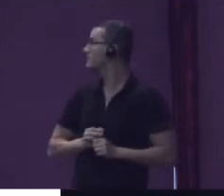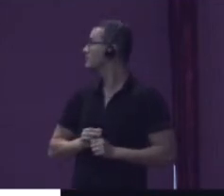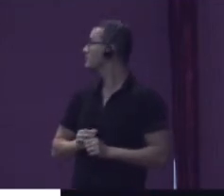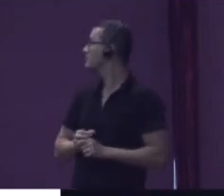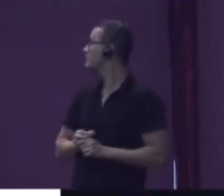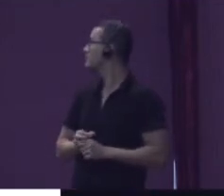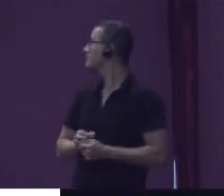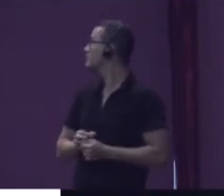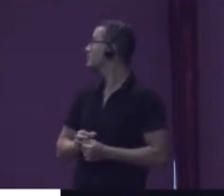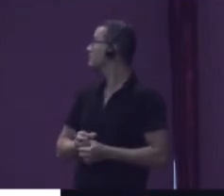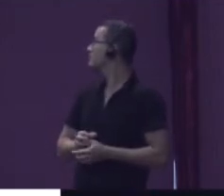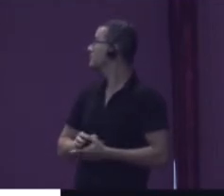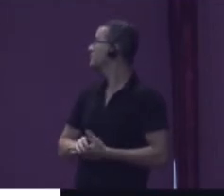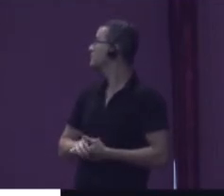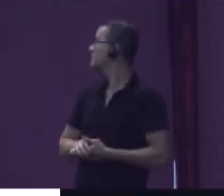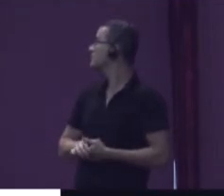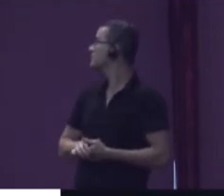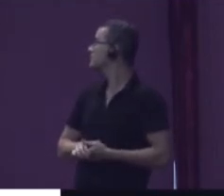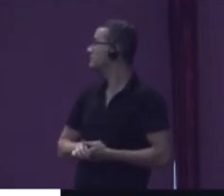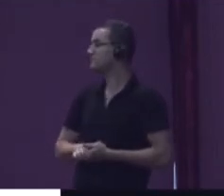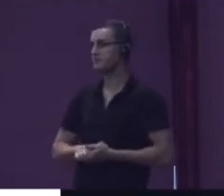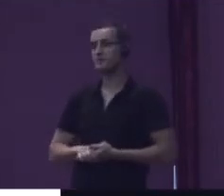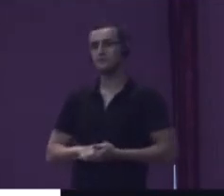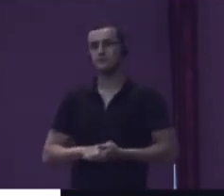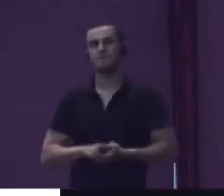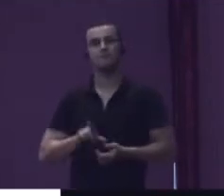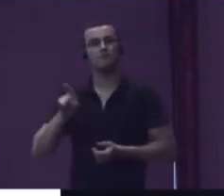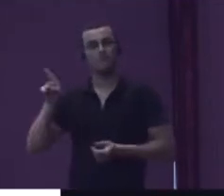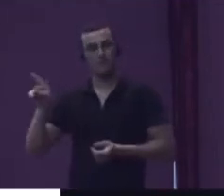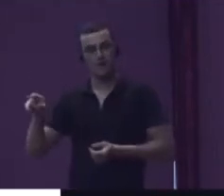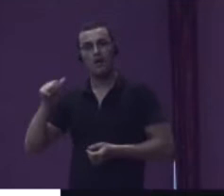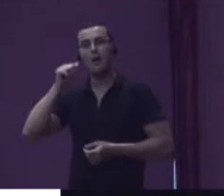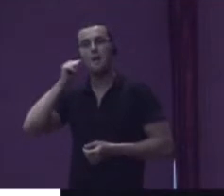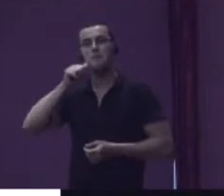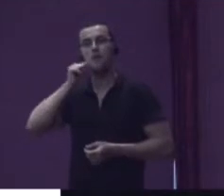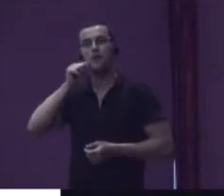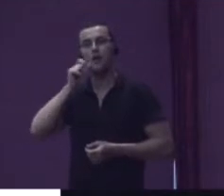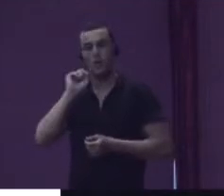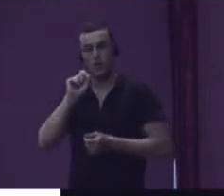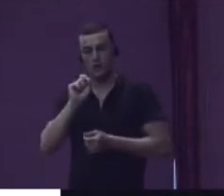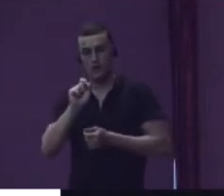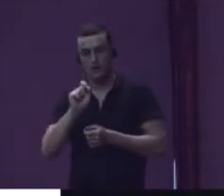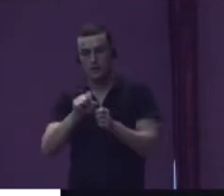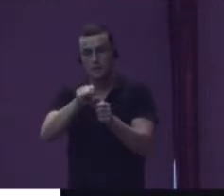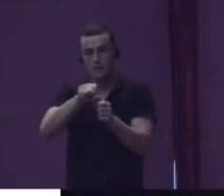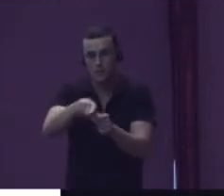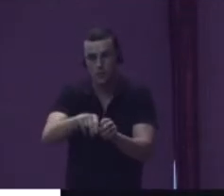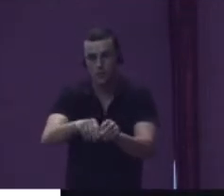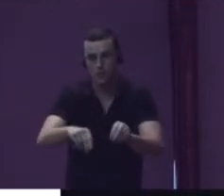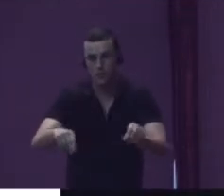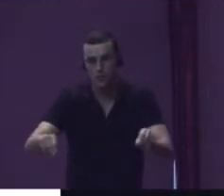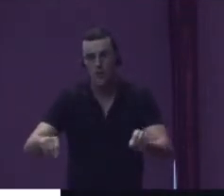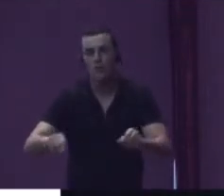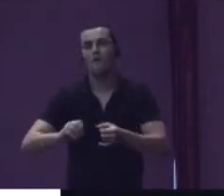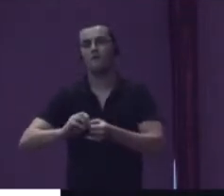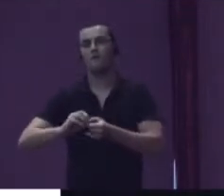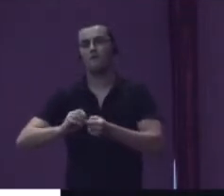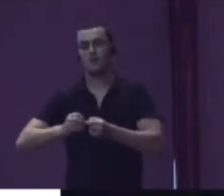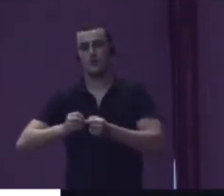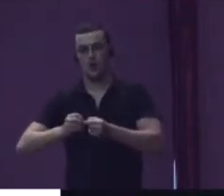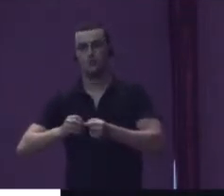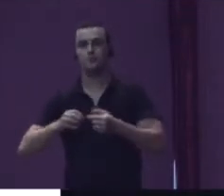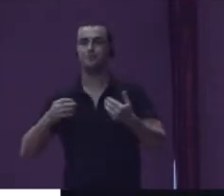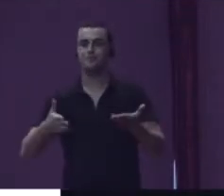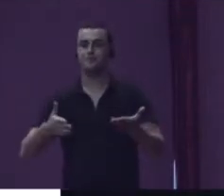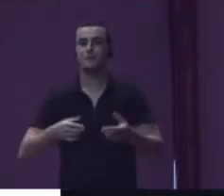This is a woman planting beans. Men plant the corn, women plant the beans. And here she is